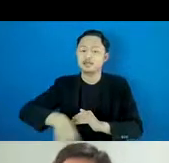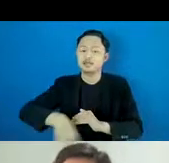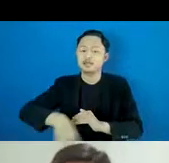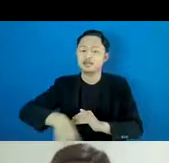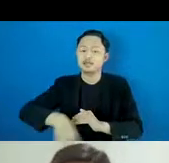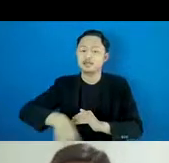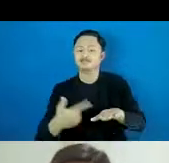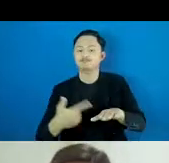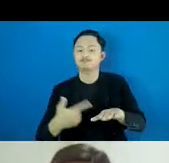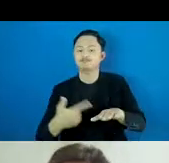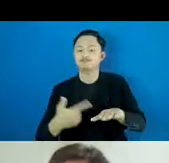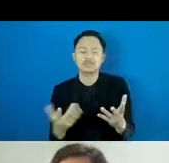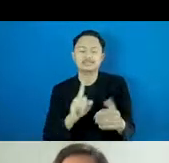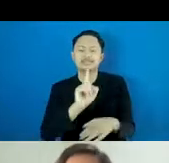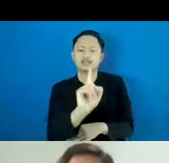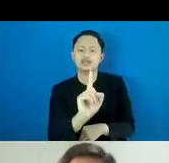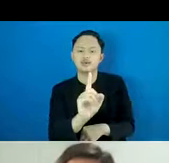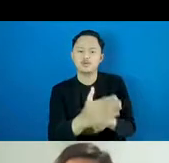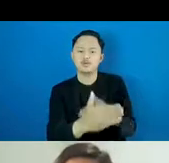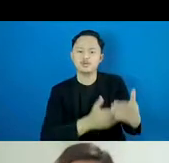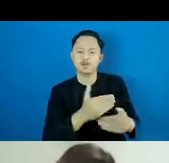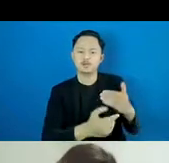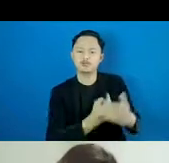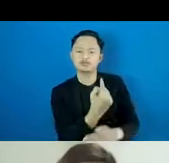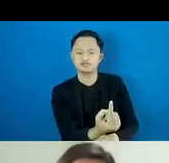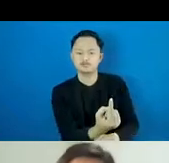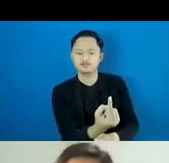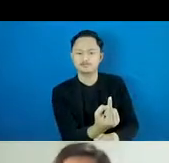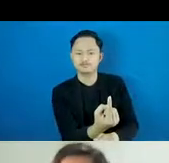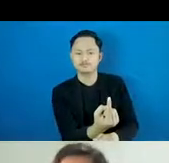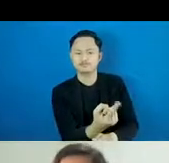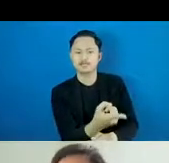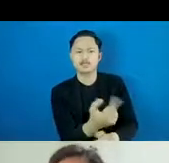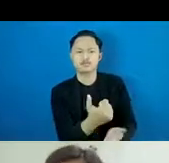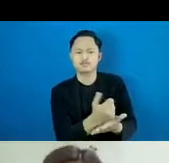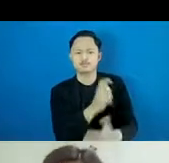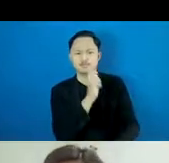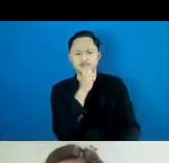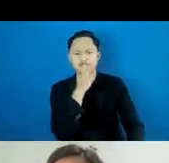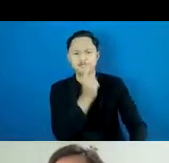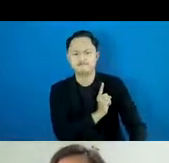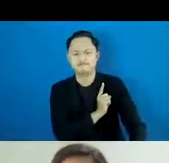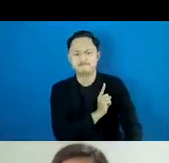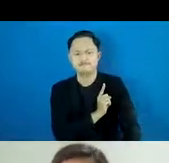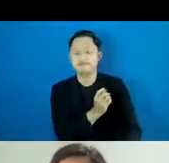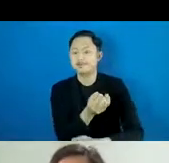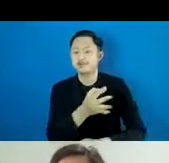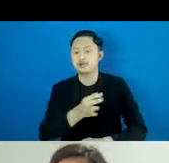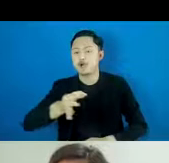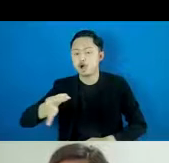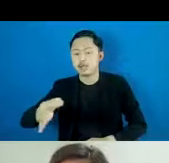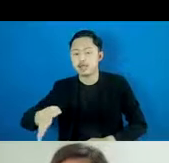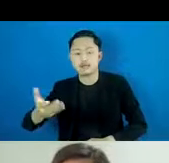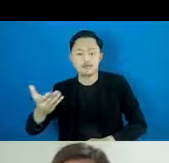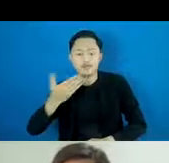one operator. This operator is generally private. There are some cities that they can be